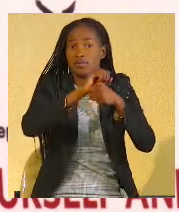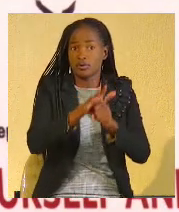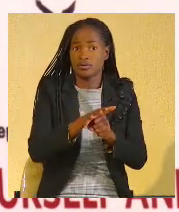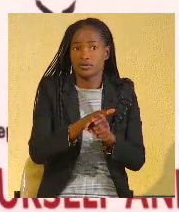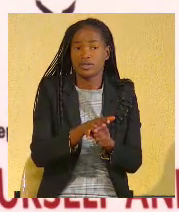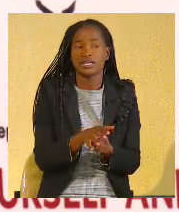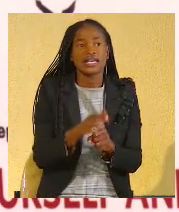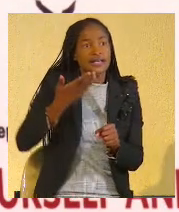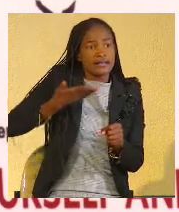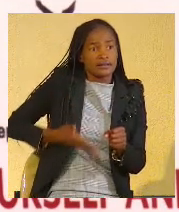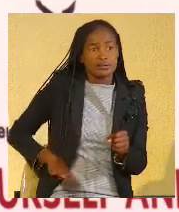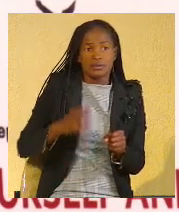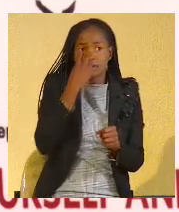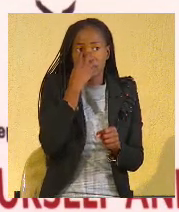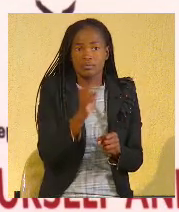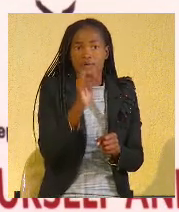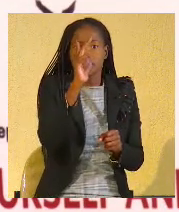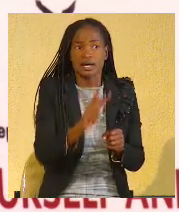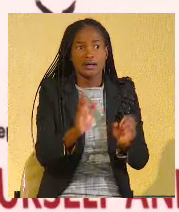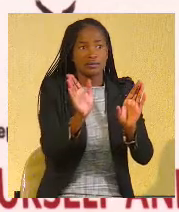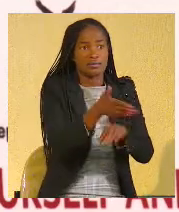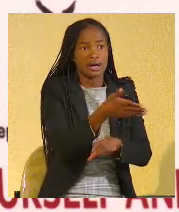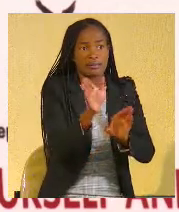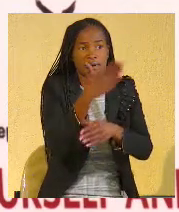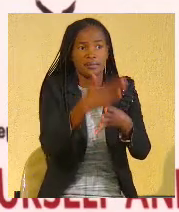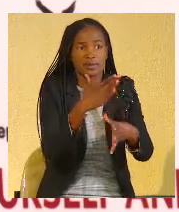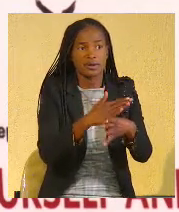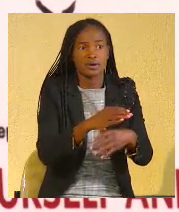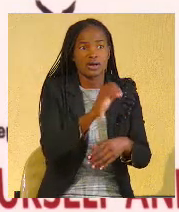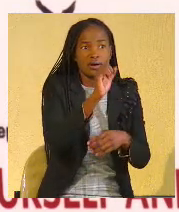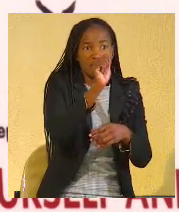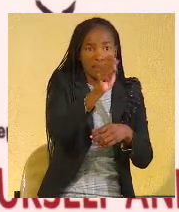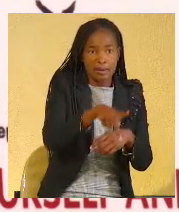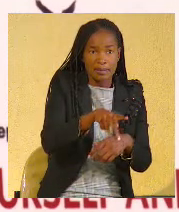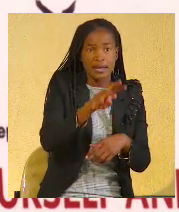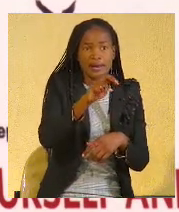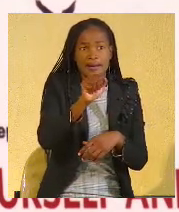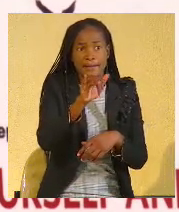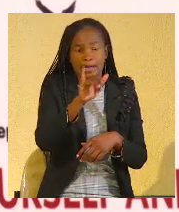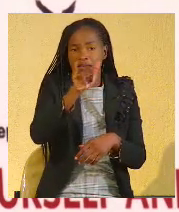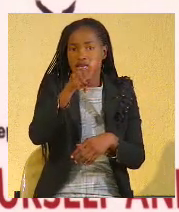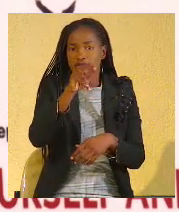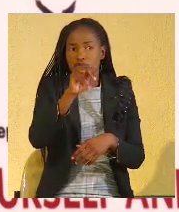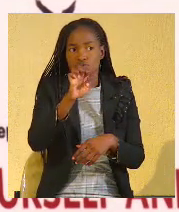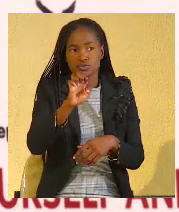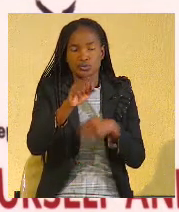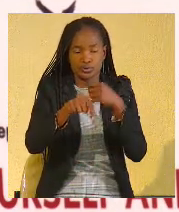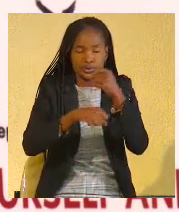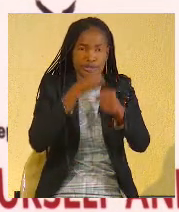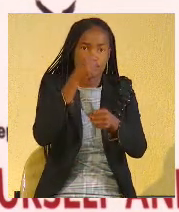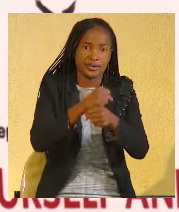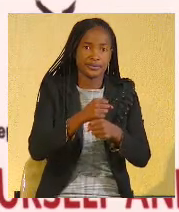further retrenchments for a period of 3 months, that is April, May, and June